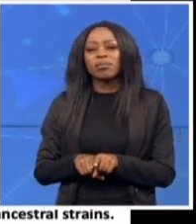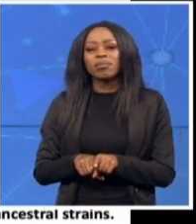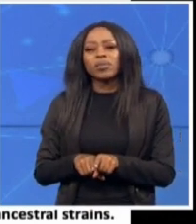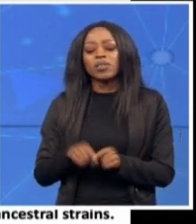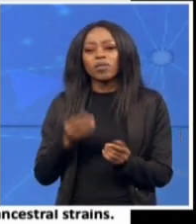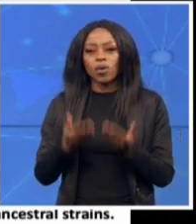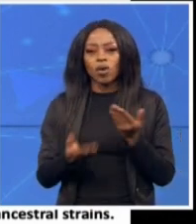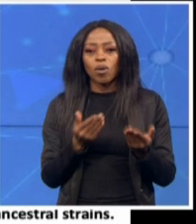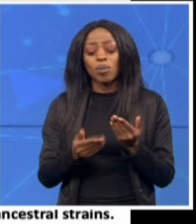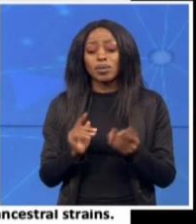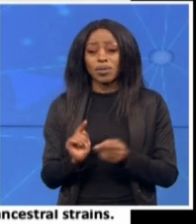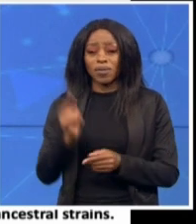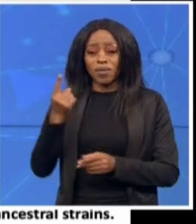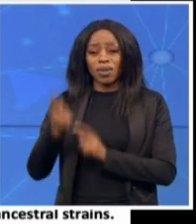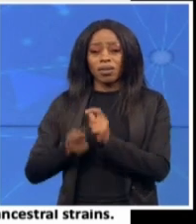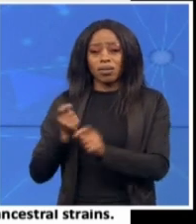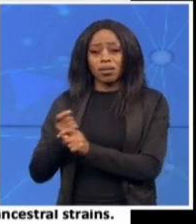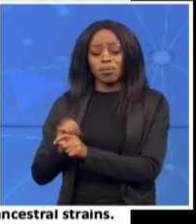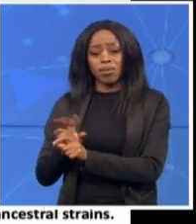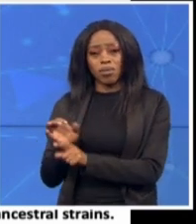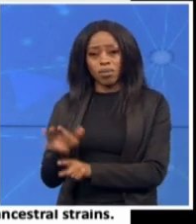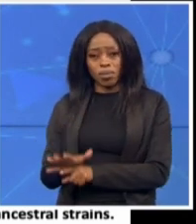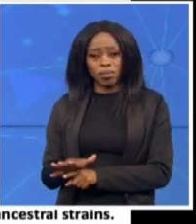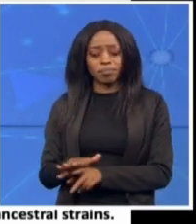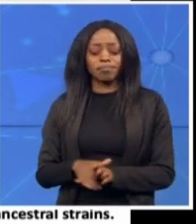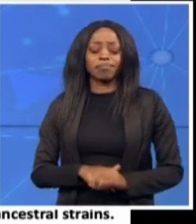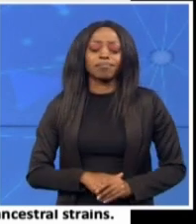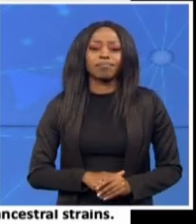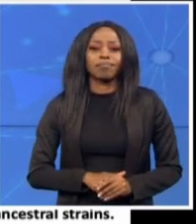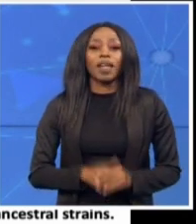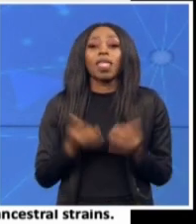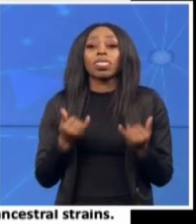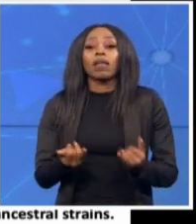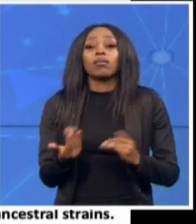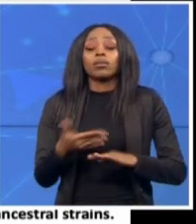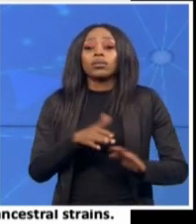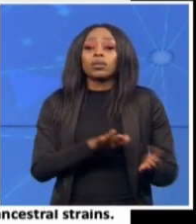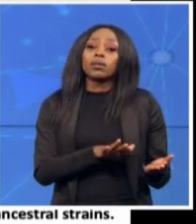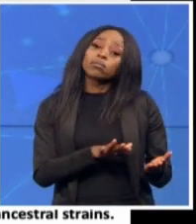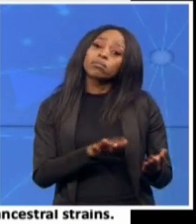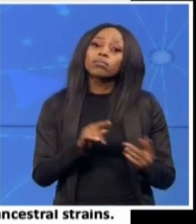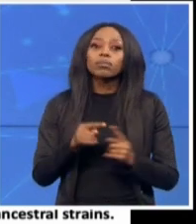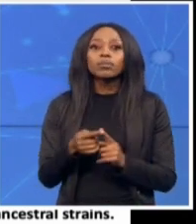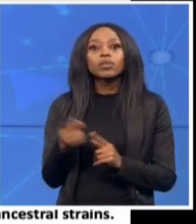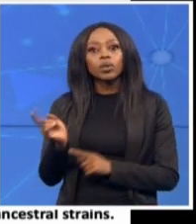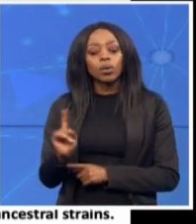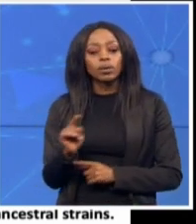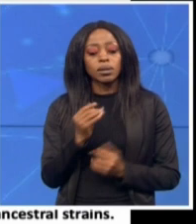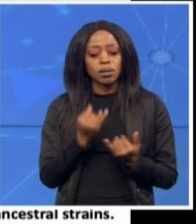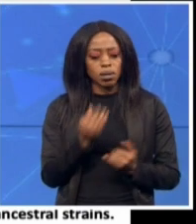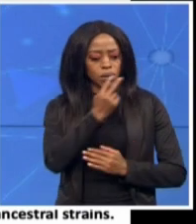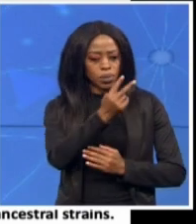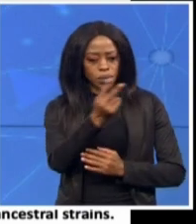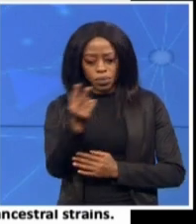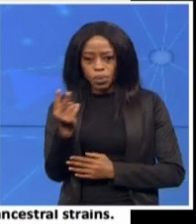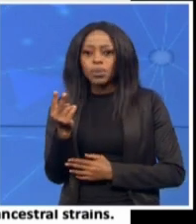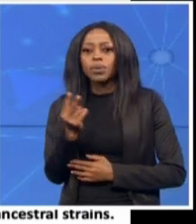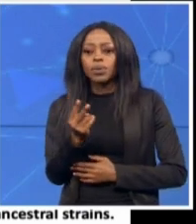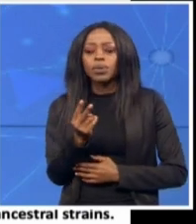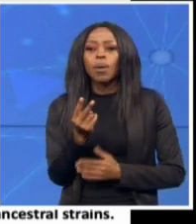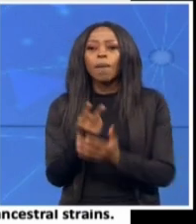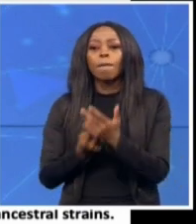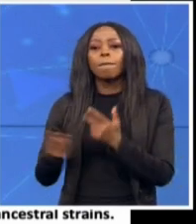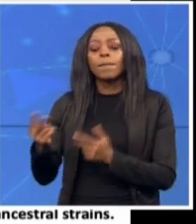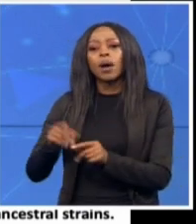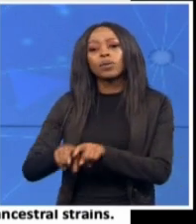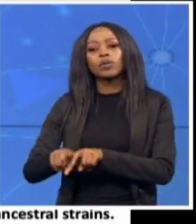one last point of these deaths is that what we are seeing here then, with both deaths and also with